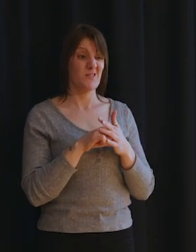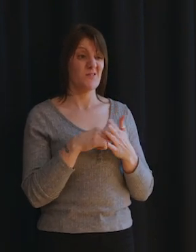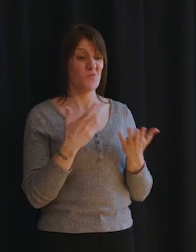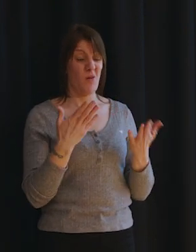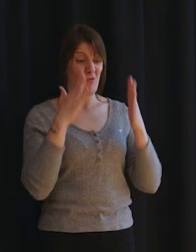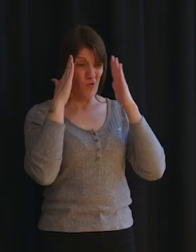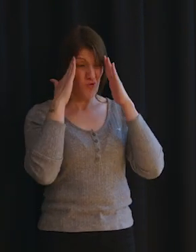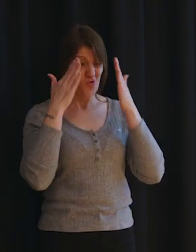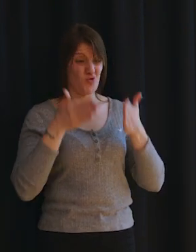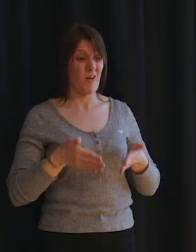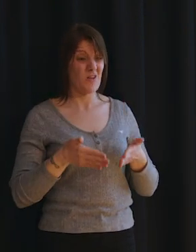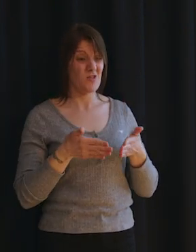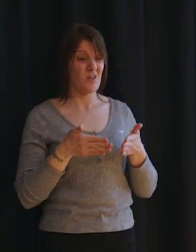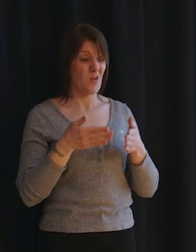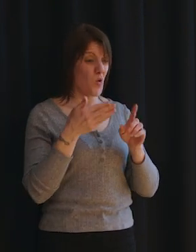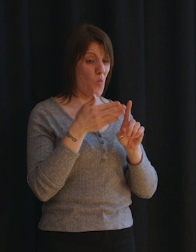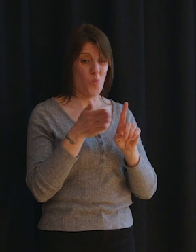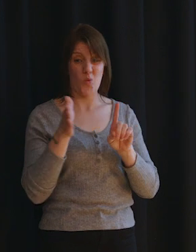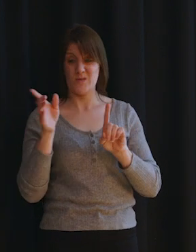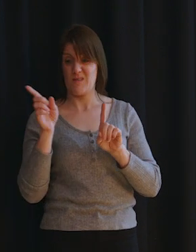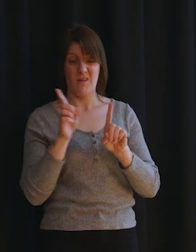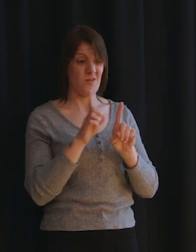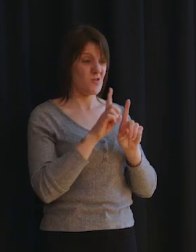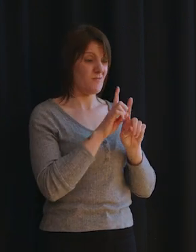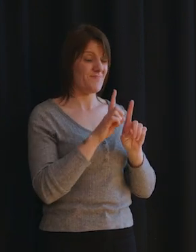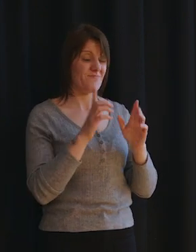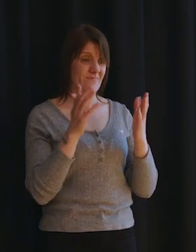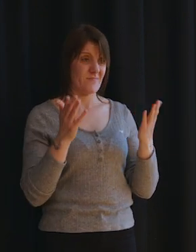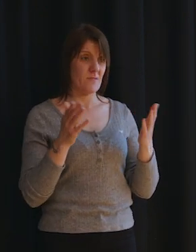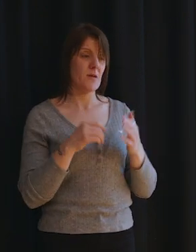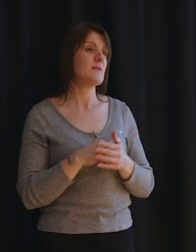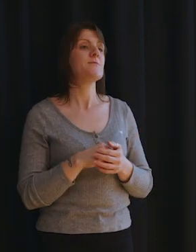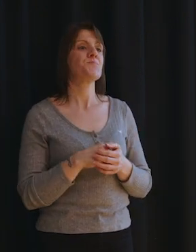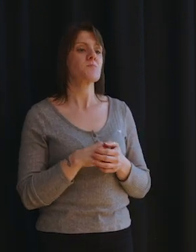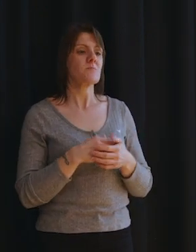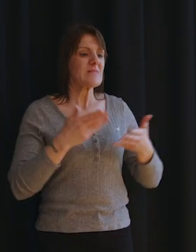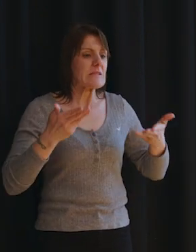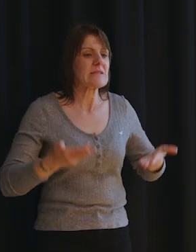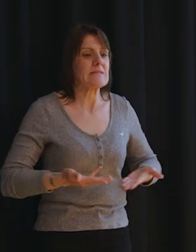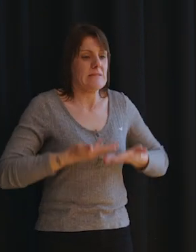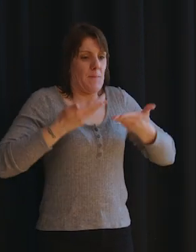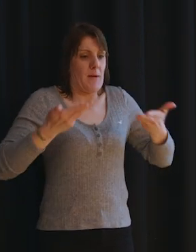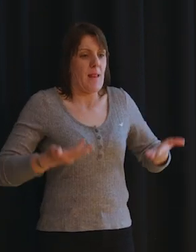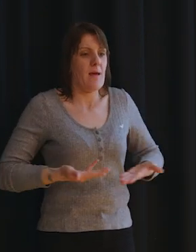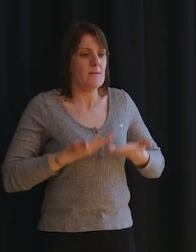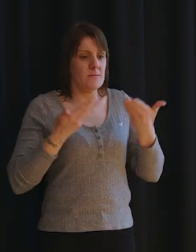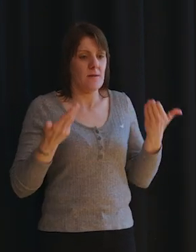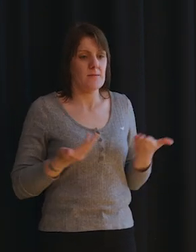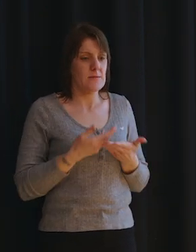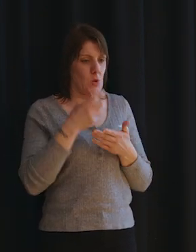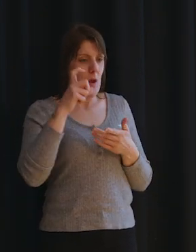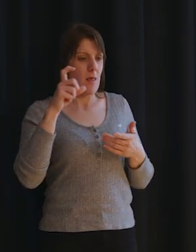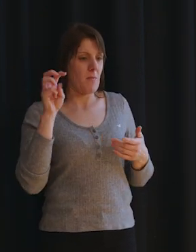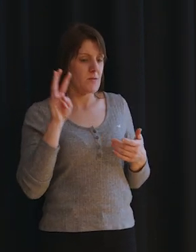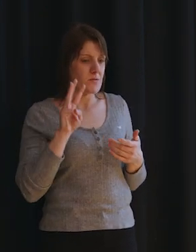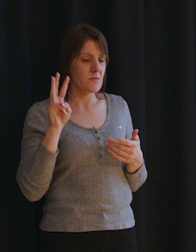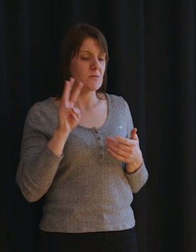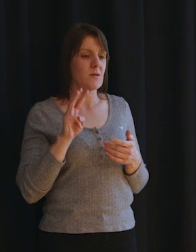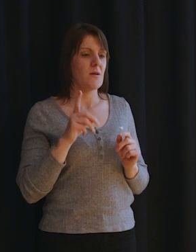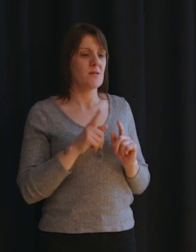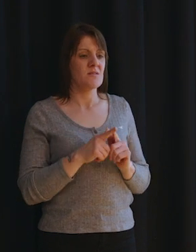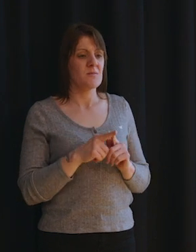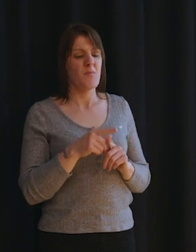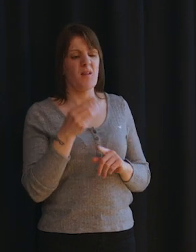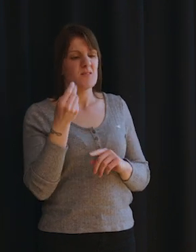of concentration as well. There are some stimulating effects to cannabis as well, but they aren't